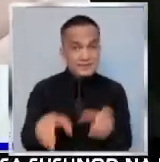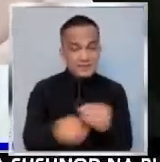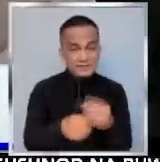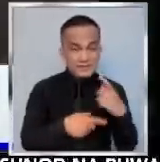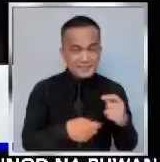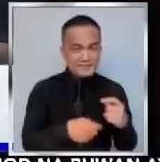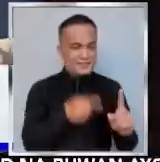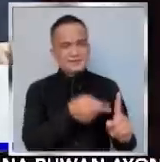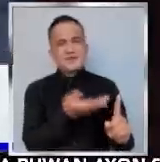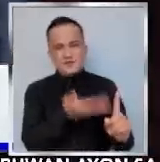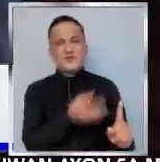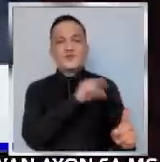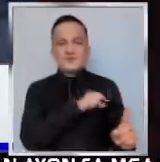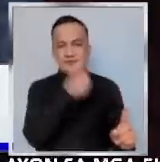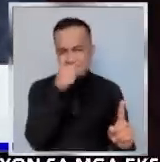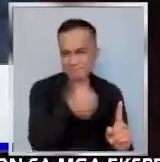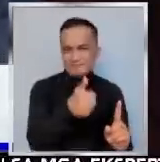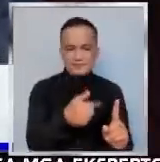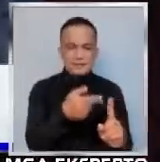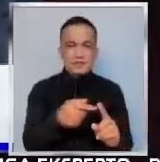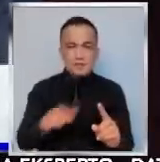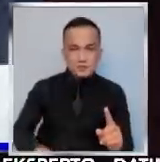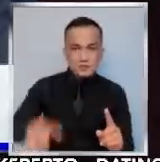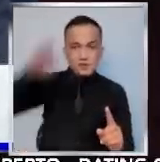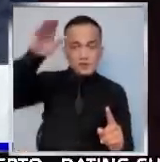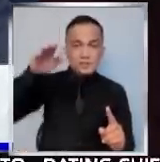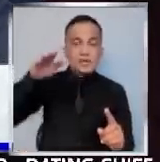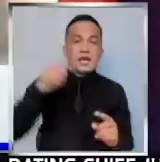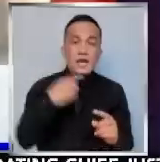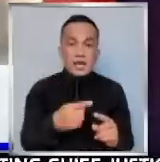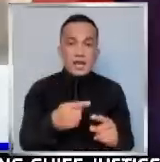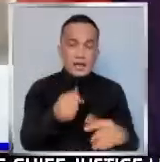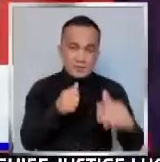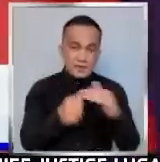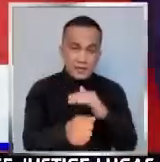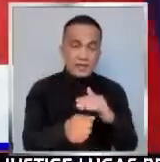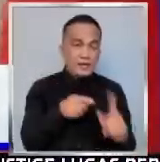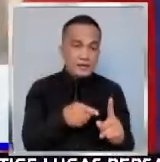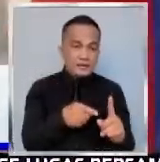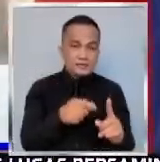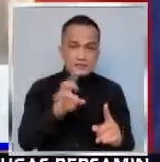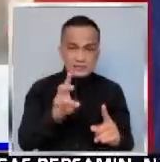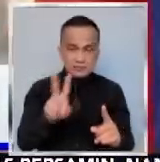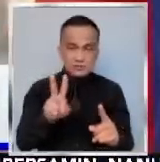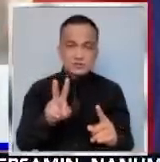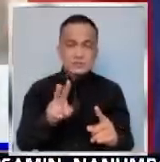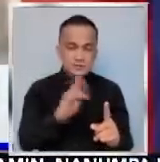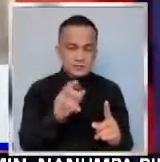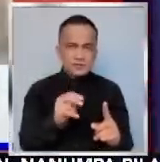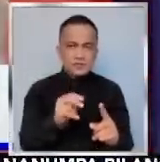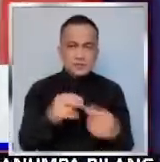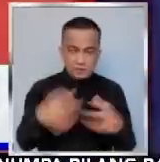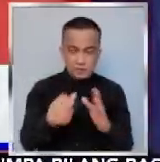for this. Tubong Bangged Abra, ang 72-anyos na si Bersamin ay nagtapos ng abogasya sa University of the East